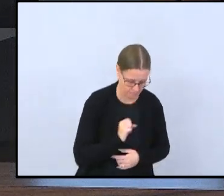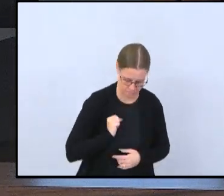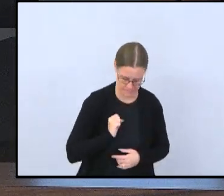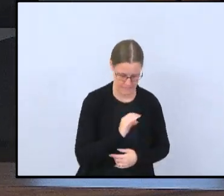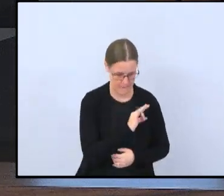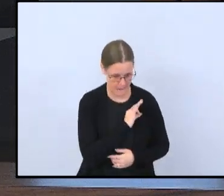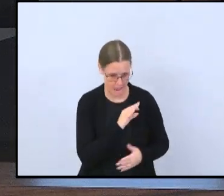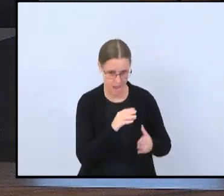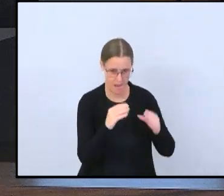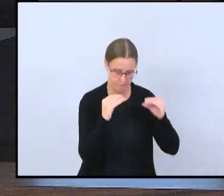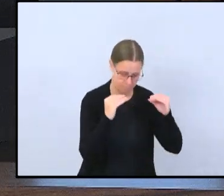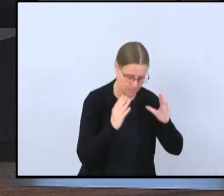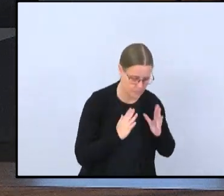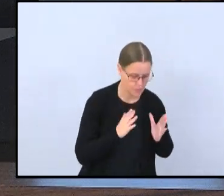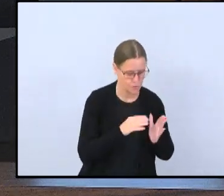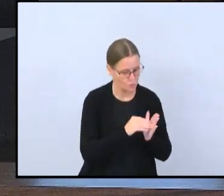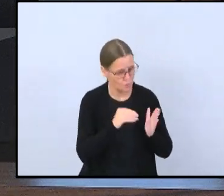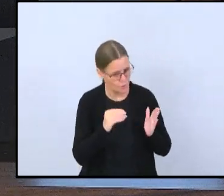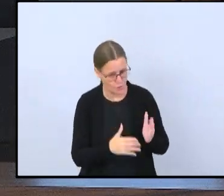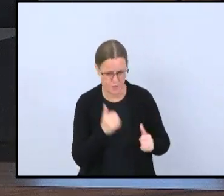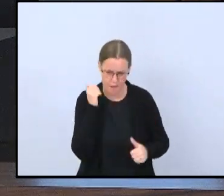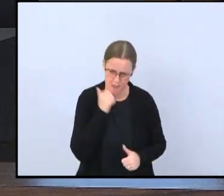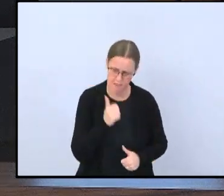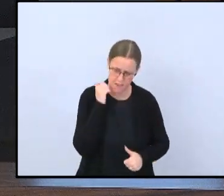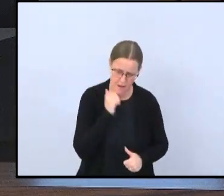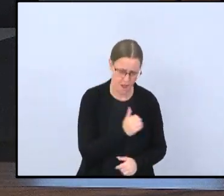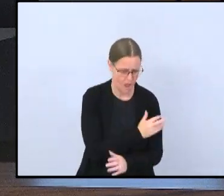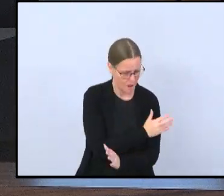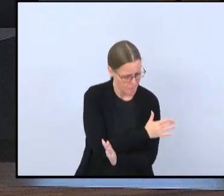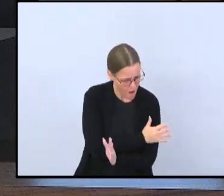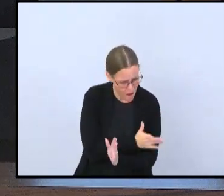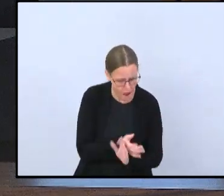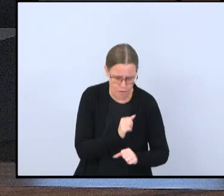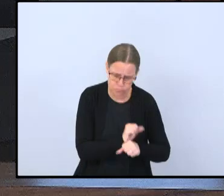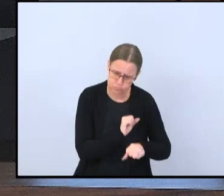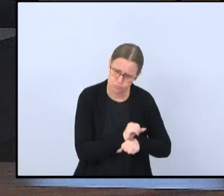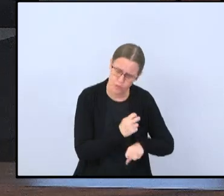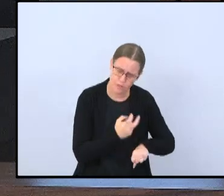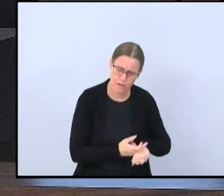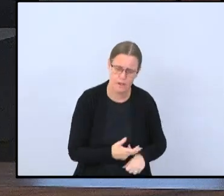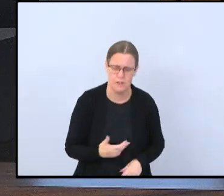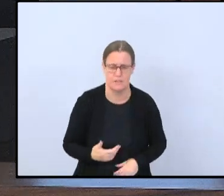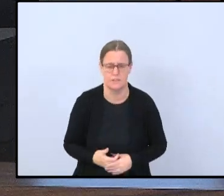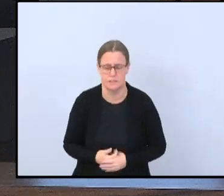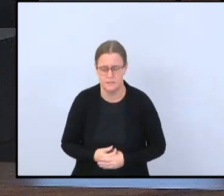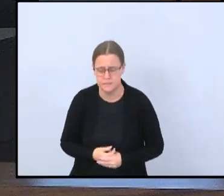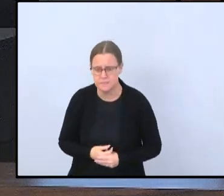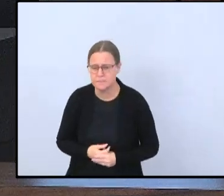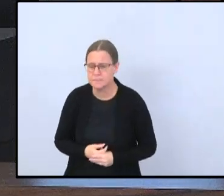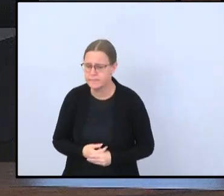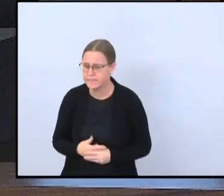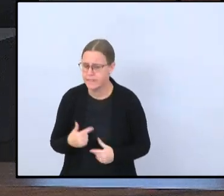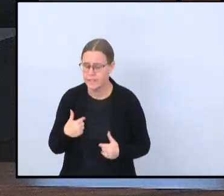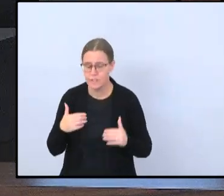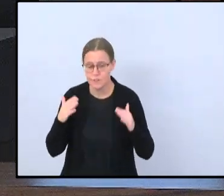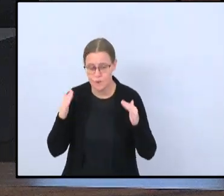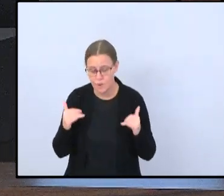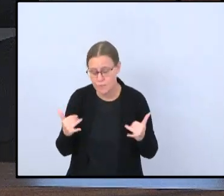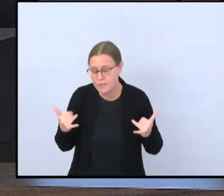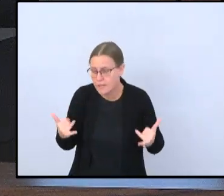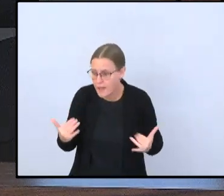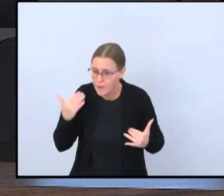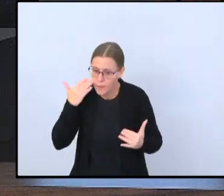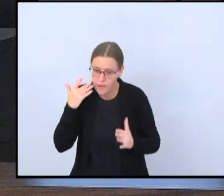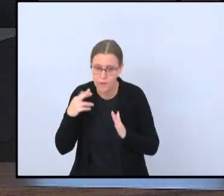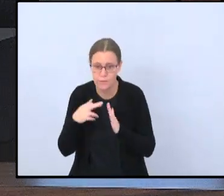so, two, I would just hope that as we move forward, now that we know the